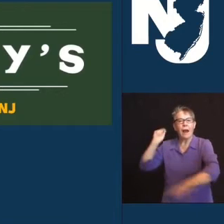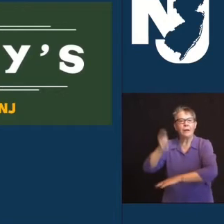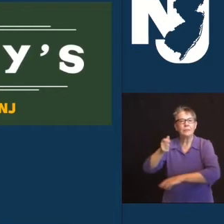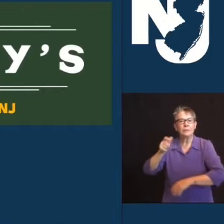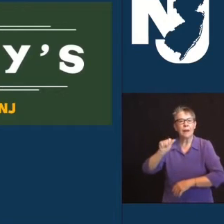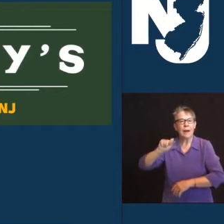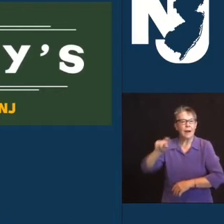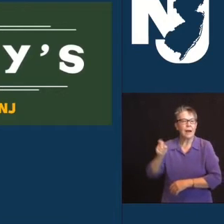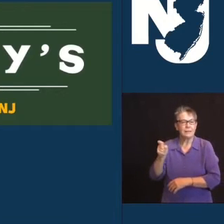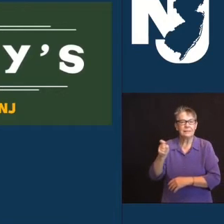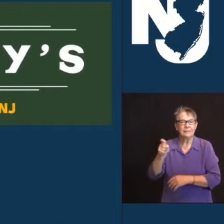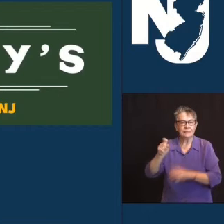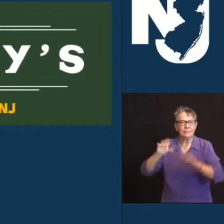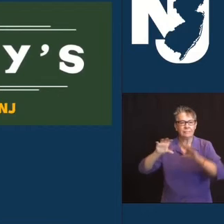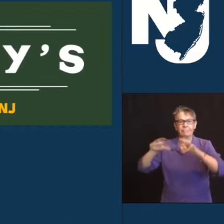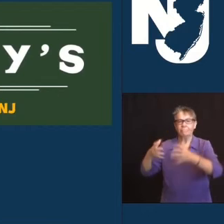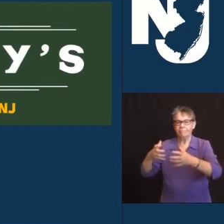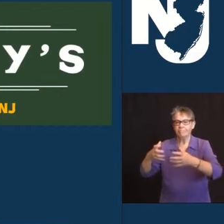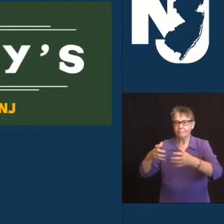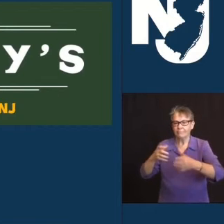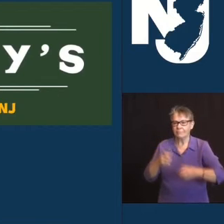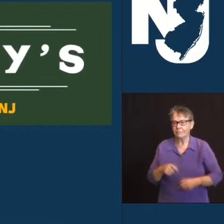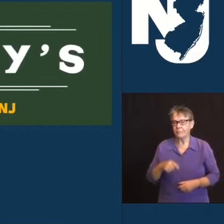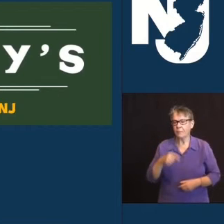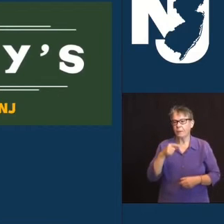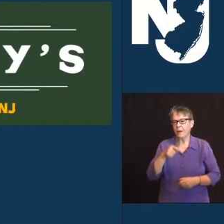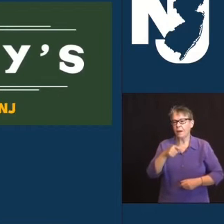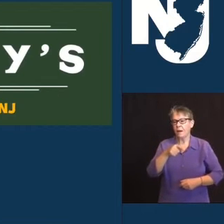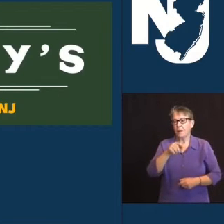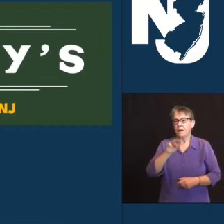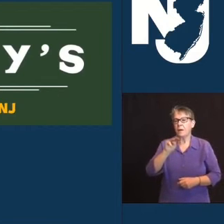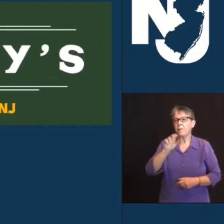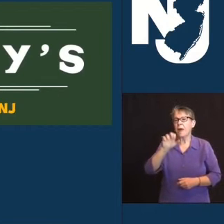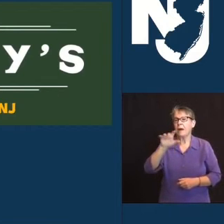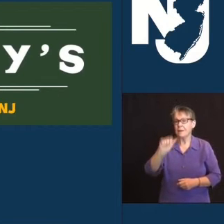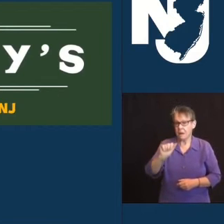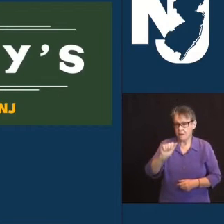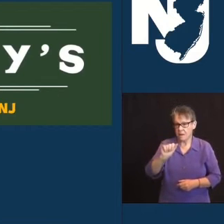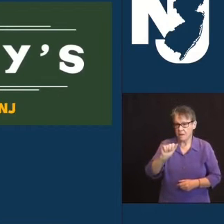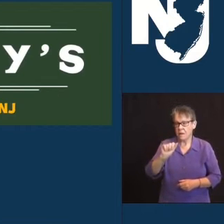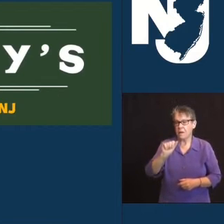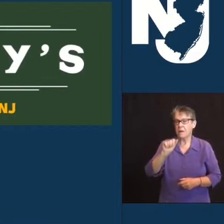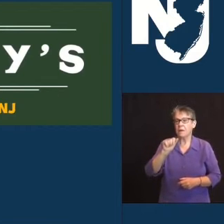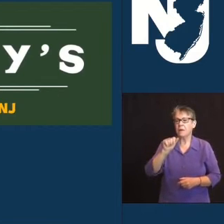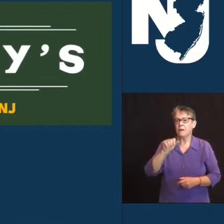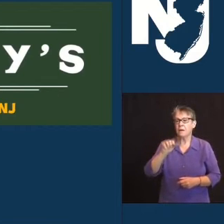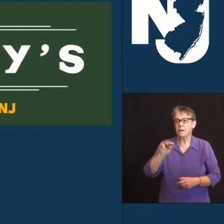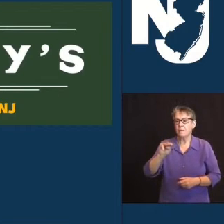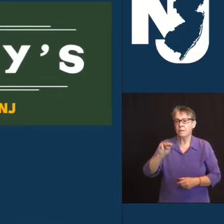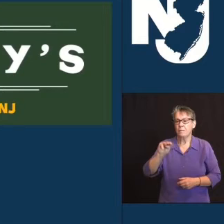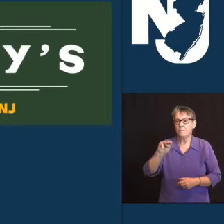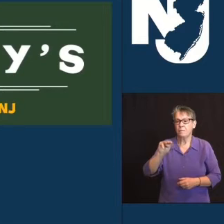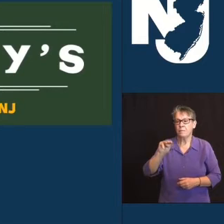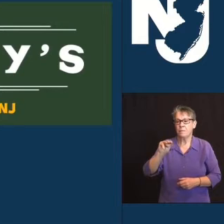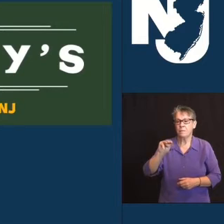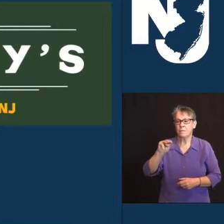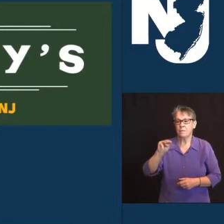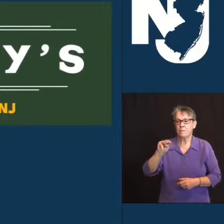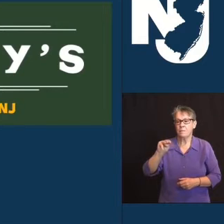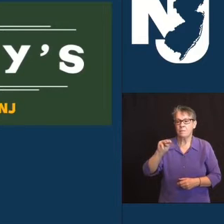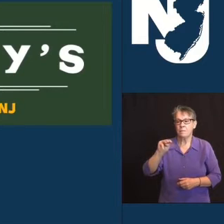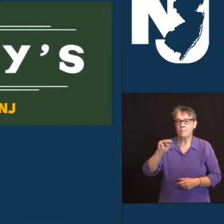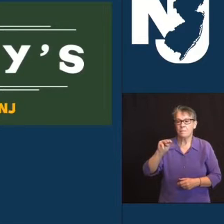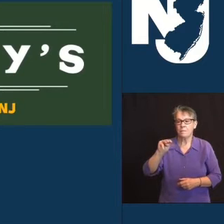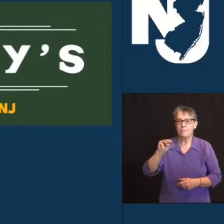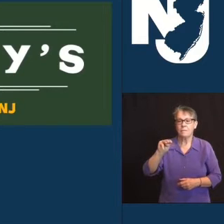County, run by Monica, you can see Monica right there, and Mark Milan. They preemptively closed